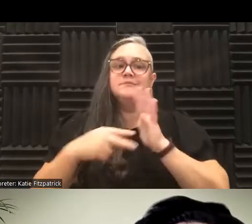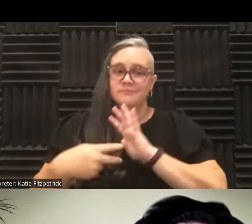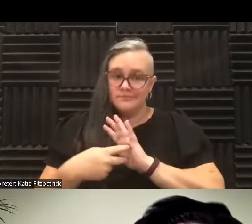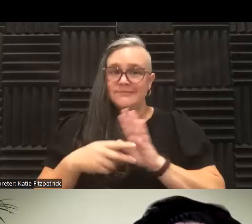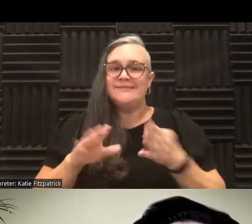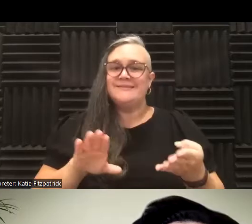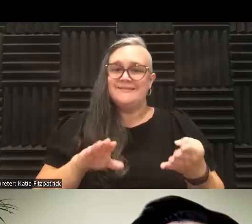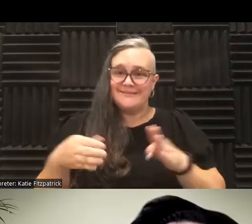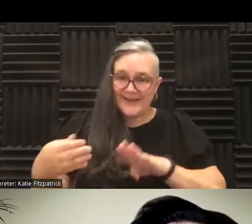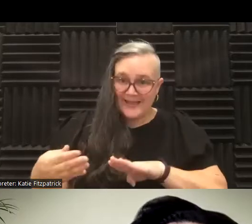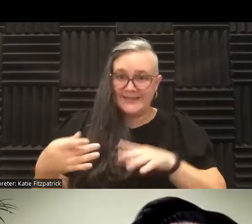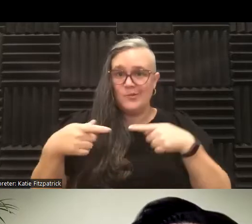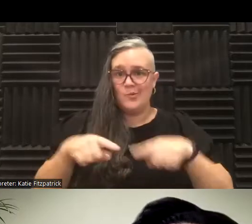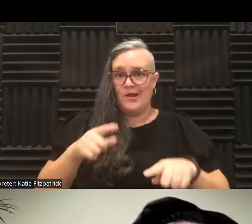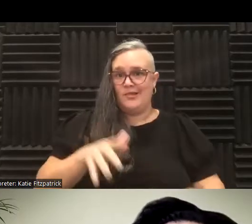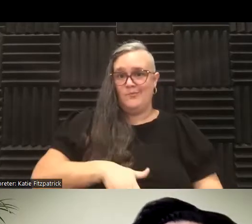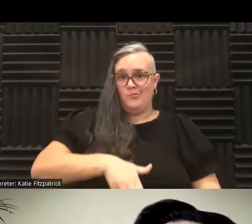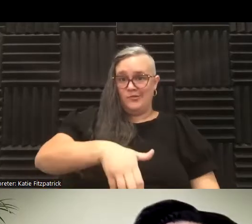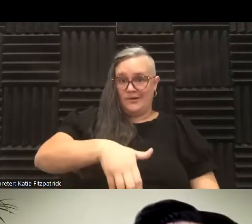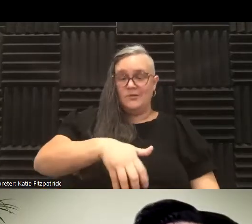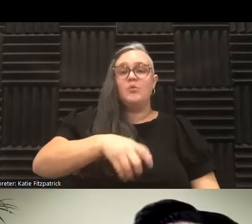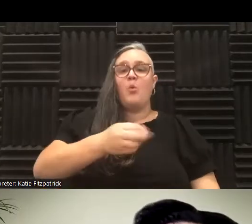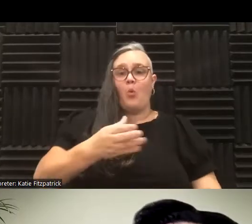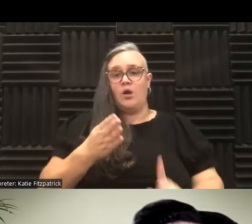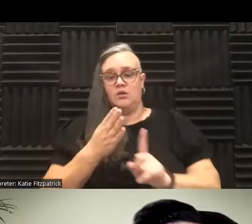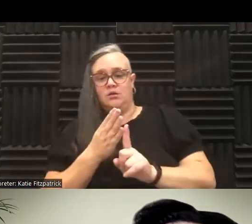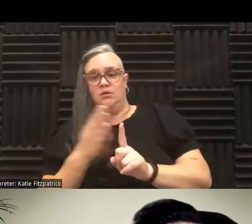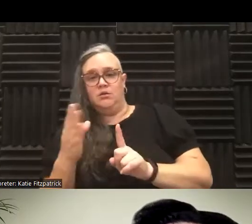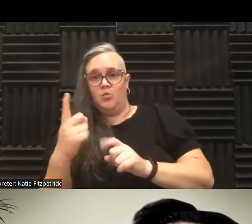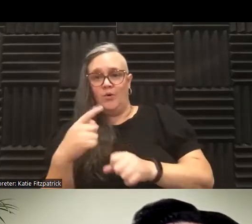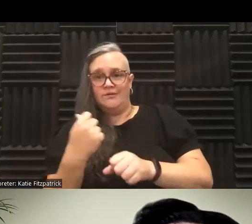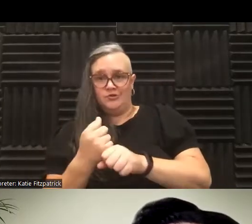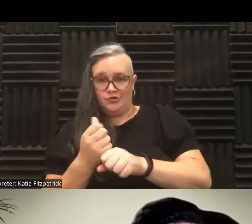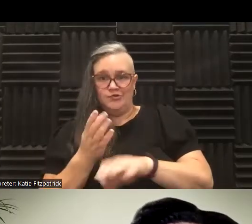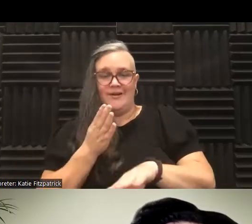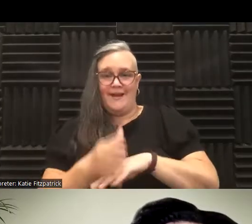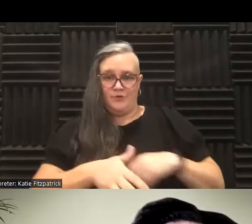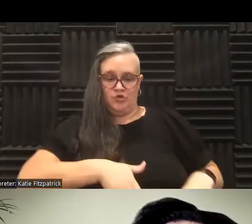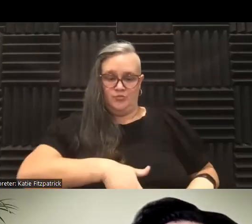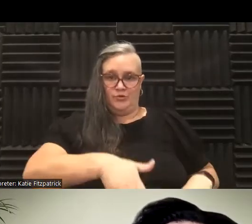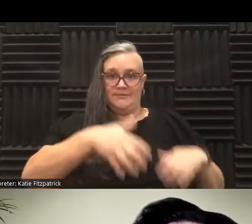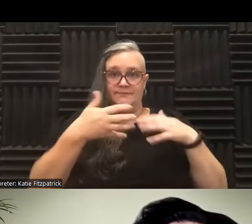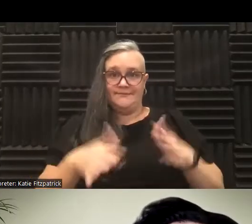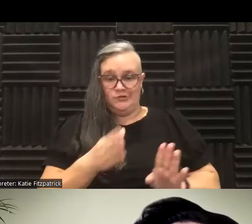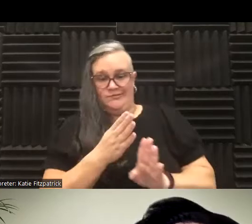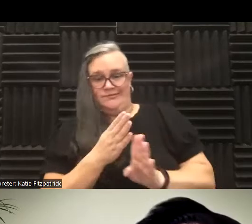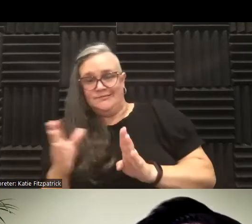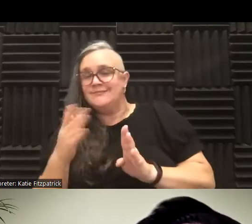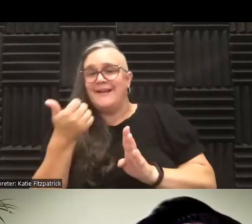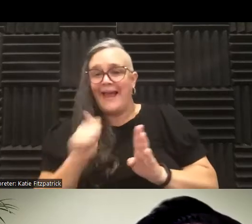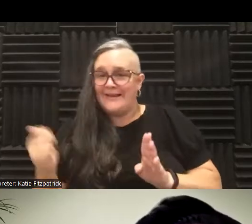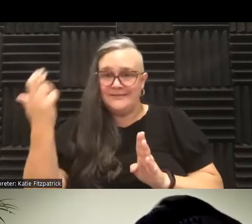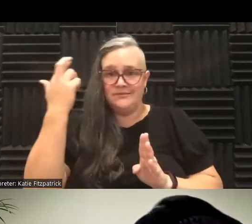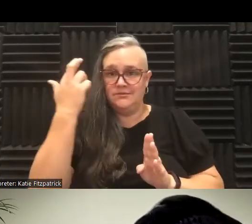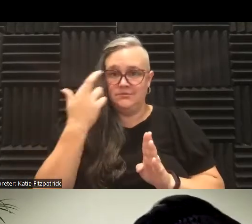or passing while pregnant or within 1 year of the end of a pregnancy from any cause related to